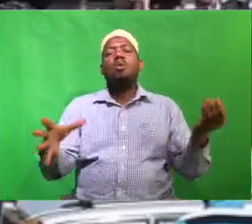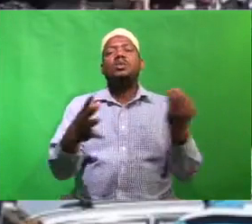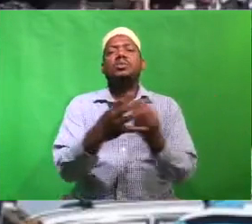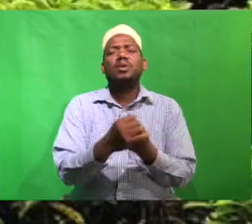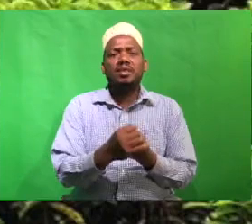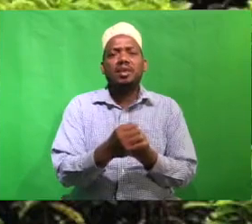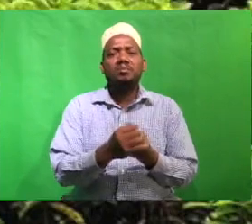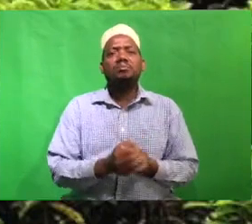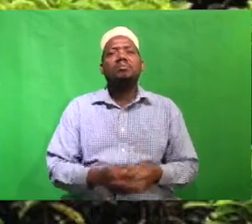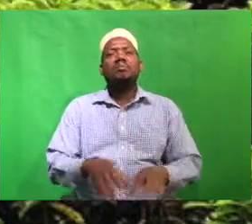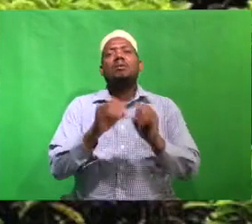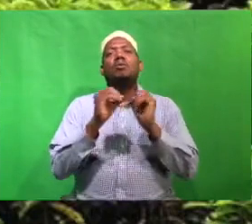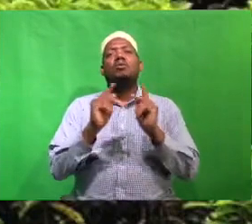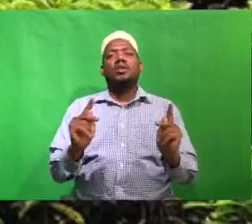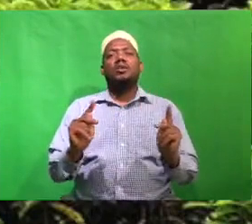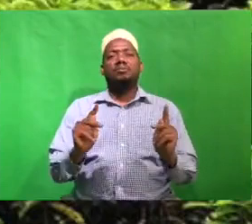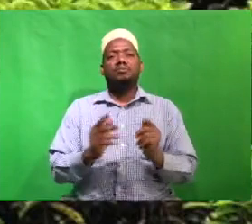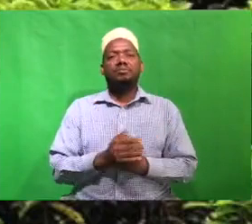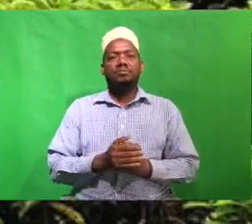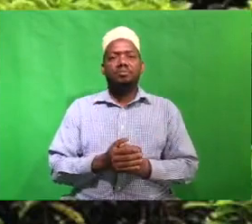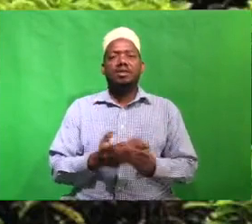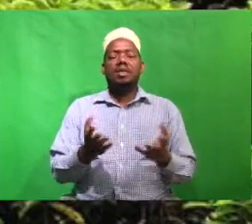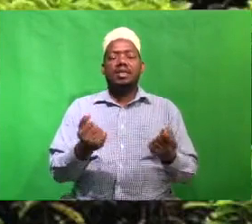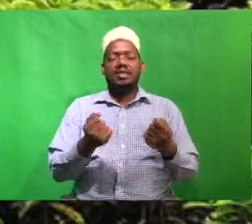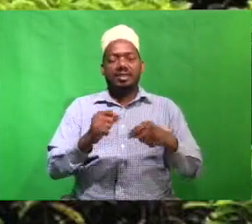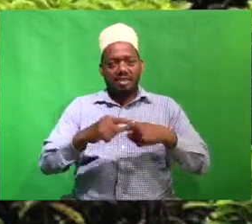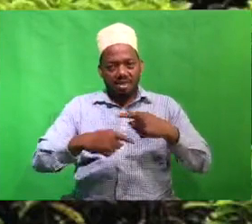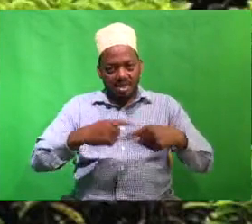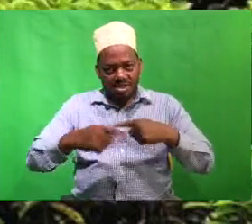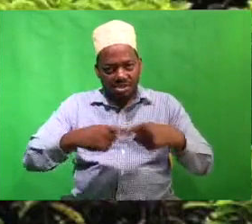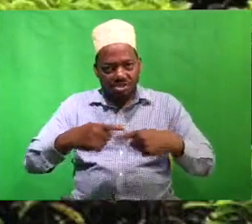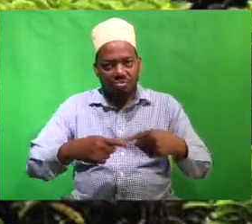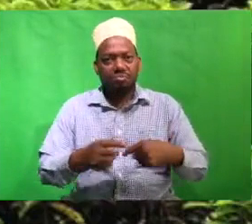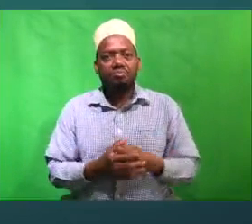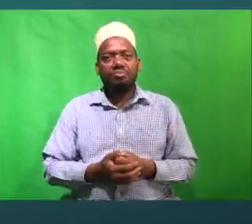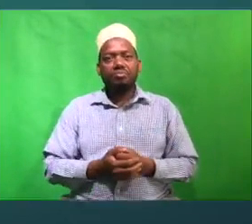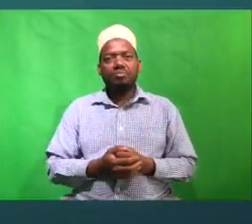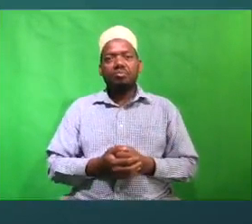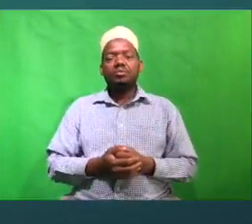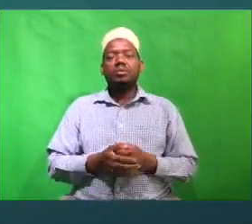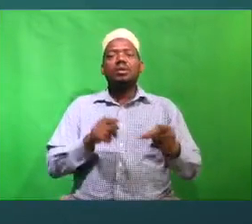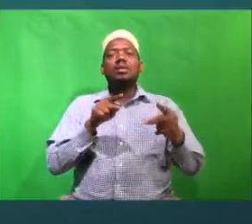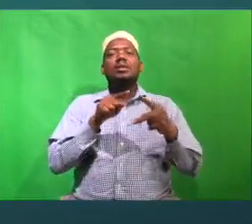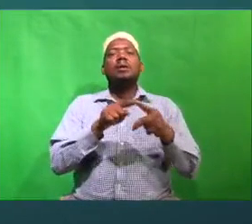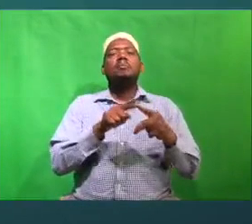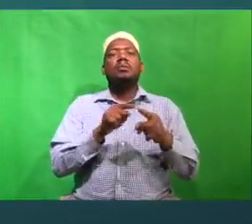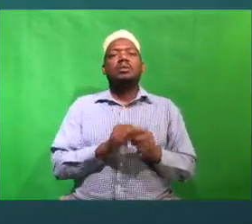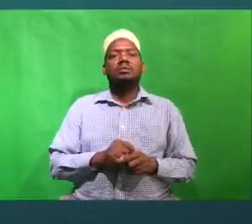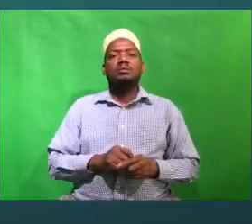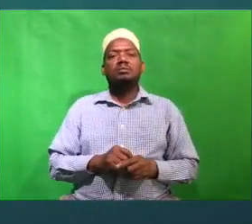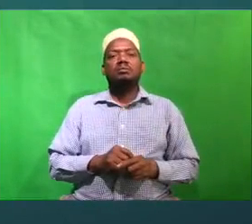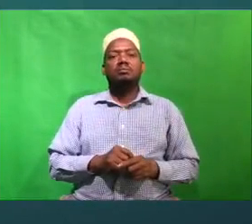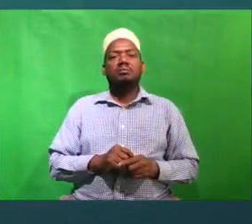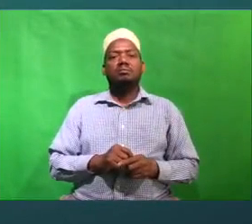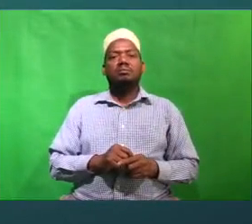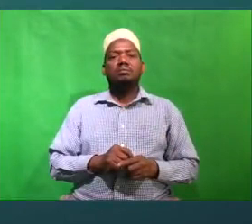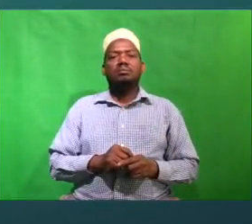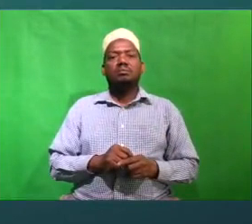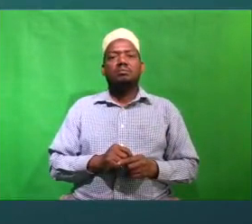together? Okay, let us continue. Number one,